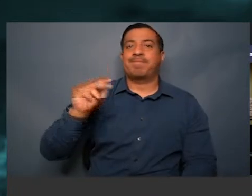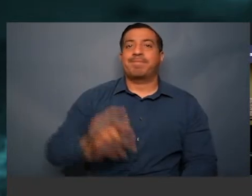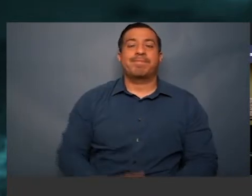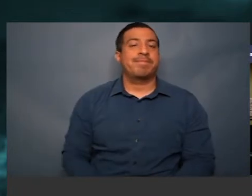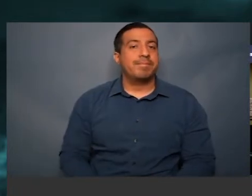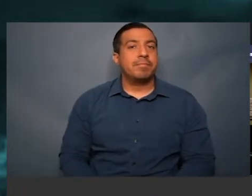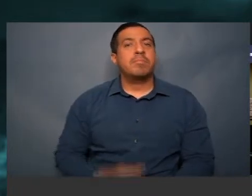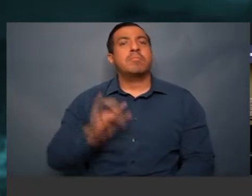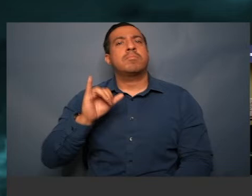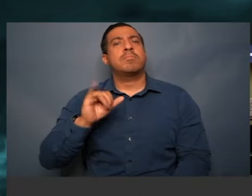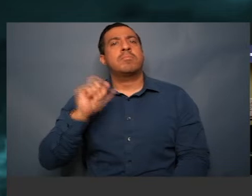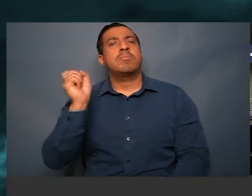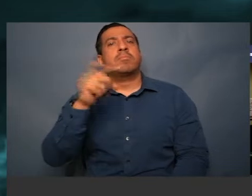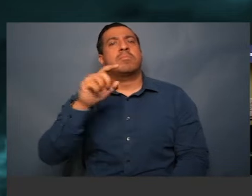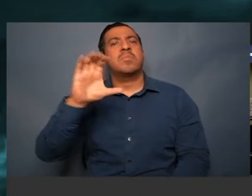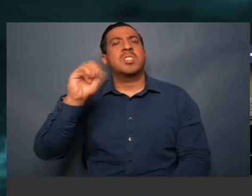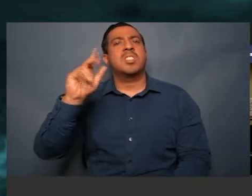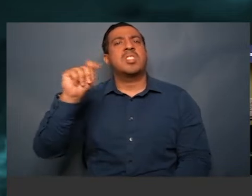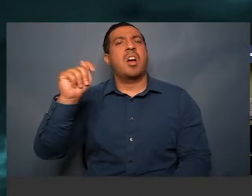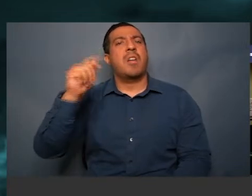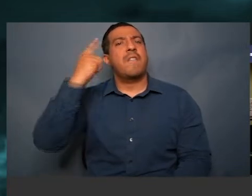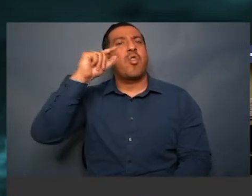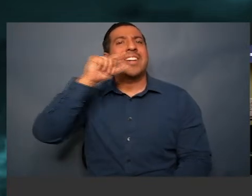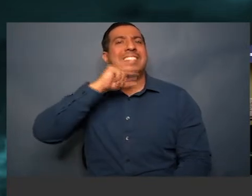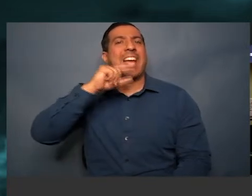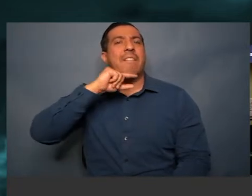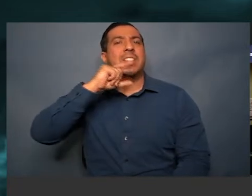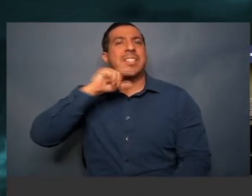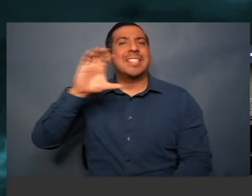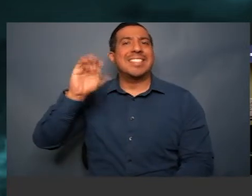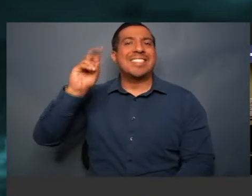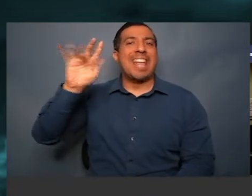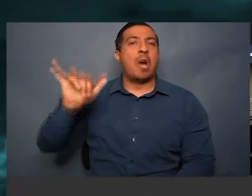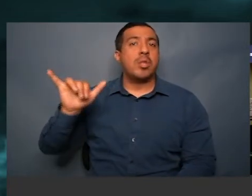Scott, is that true as well for Galveston County? I guess even more so.